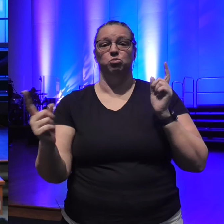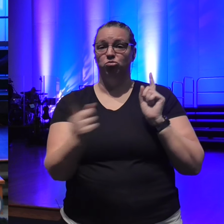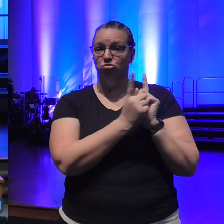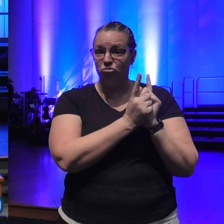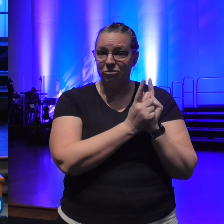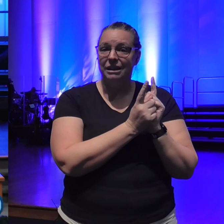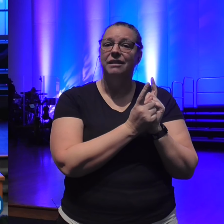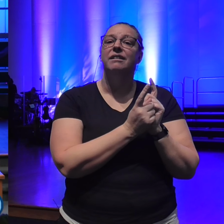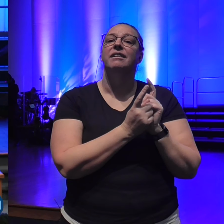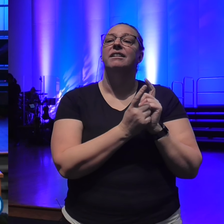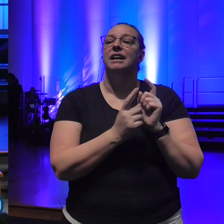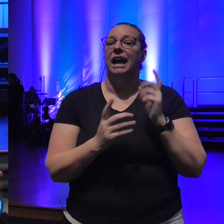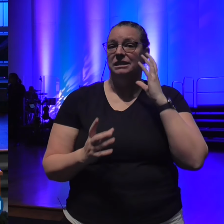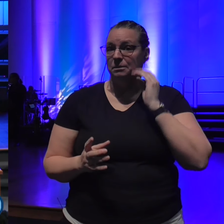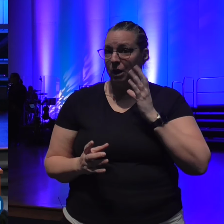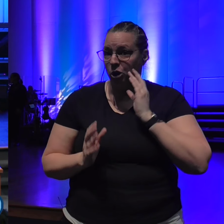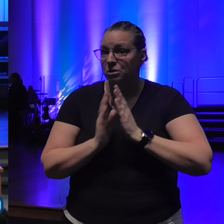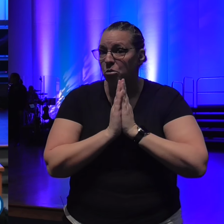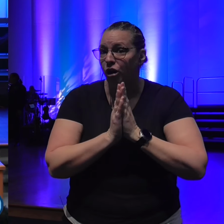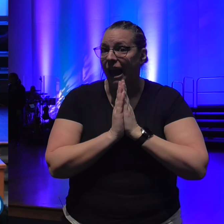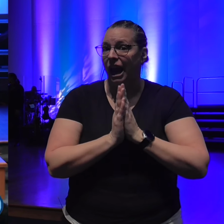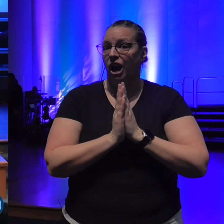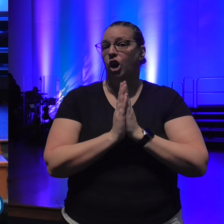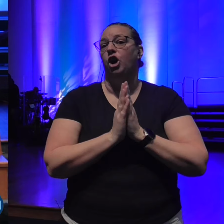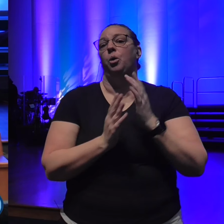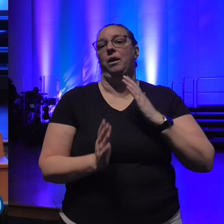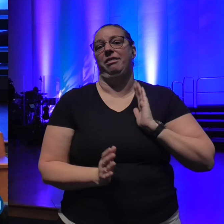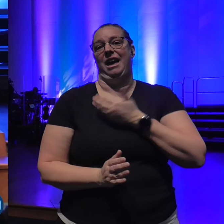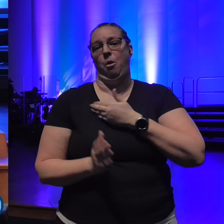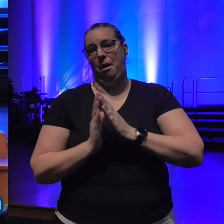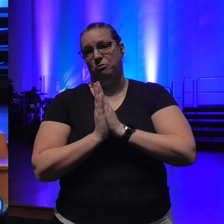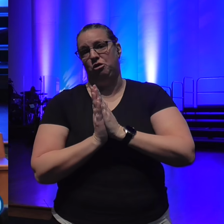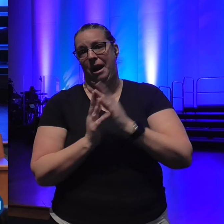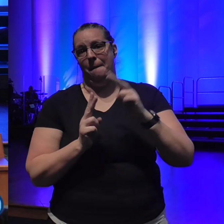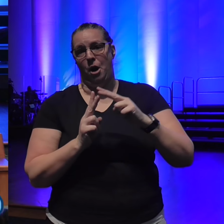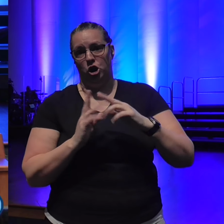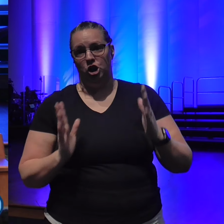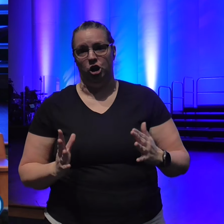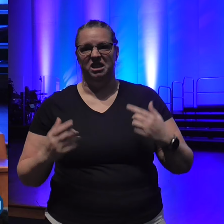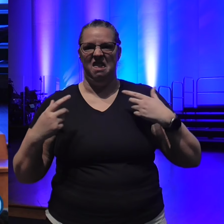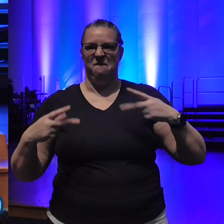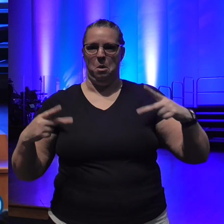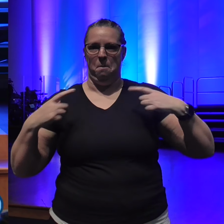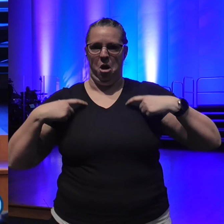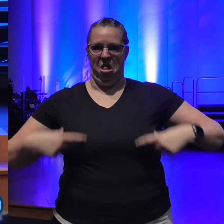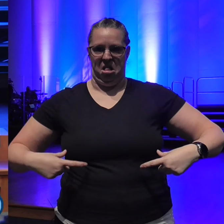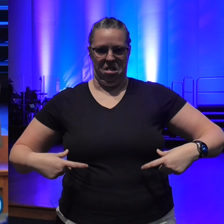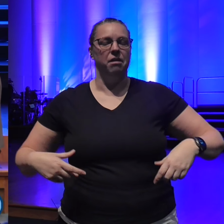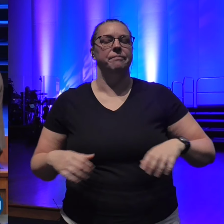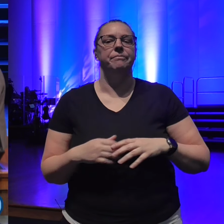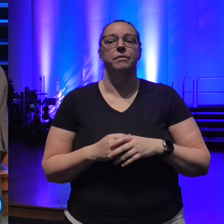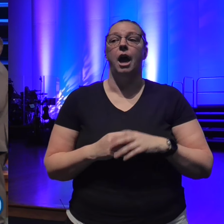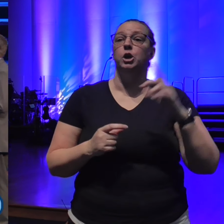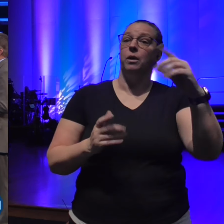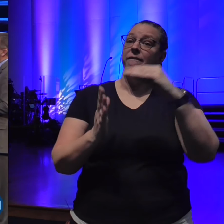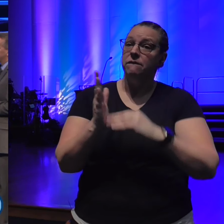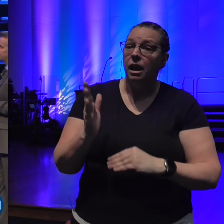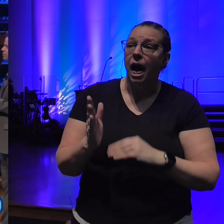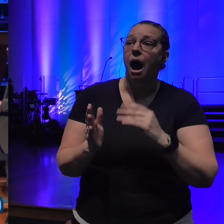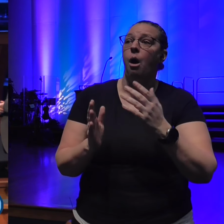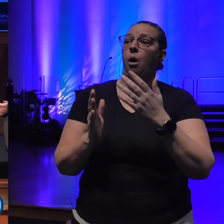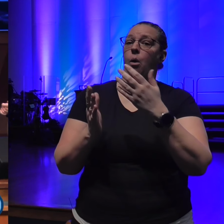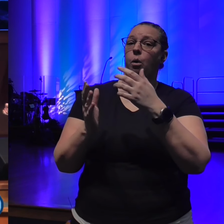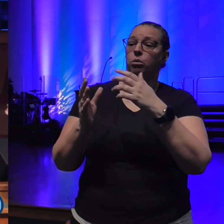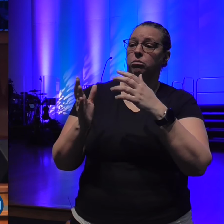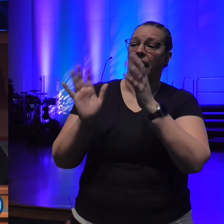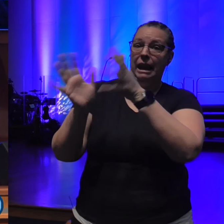to experience prayer with one of our practitioner prayer partners who are wearing the purple stole. You can also fill out a prayer request on the counters out there by the